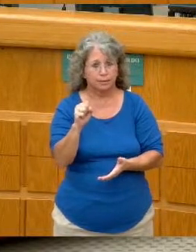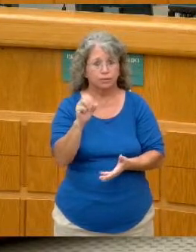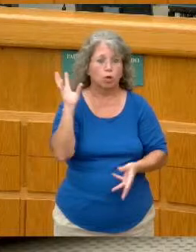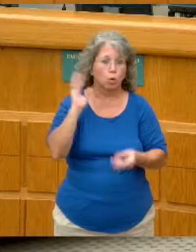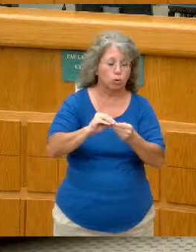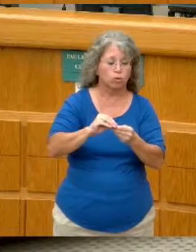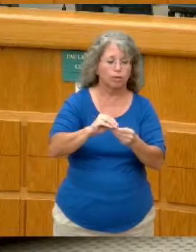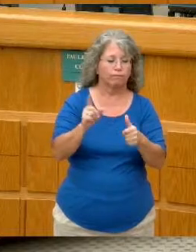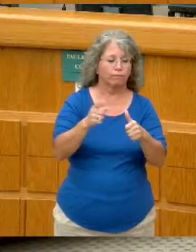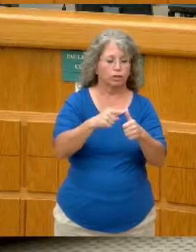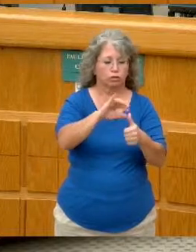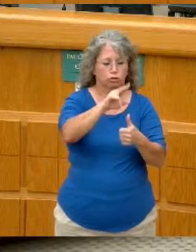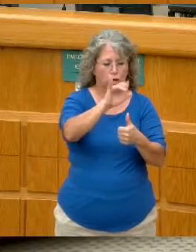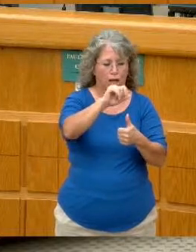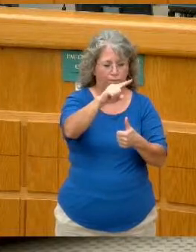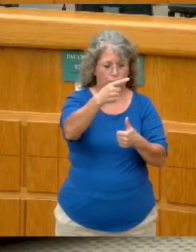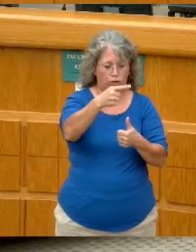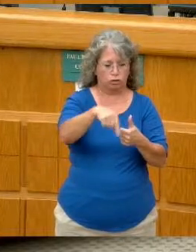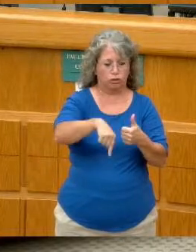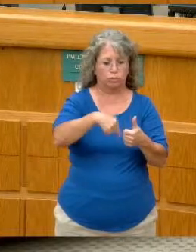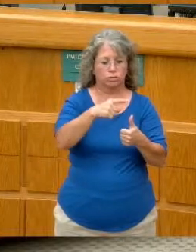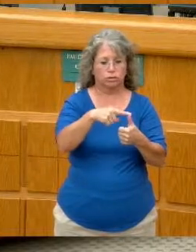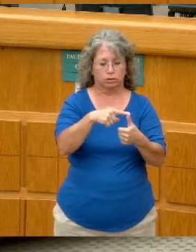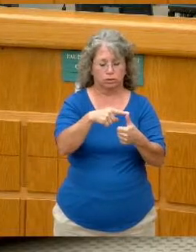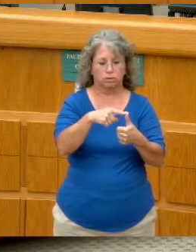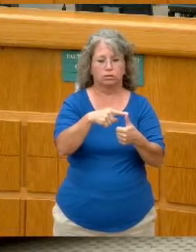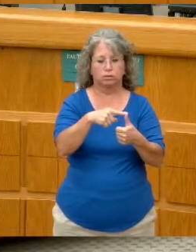was July 1. There were several,